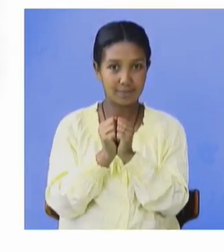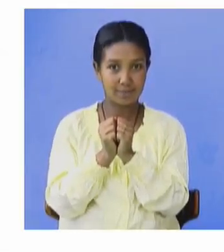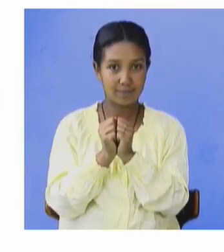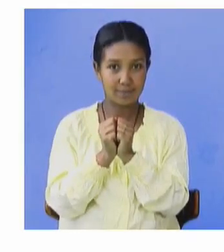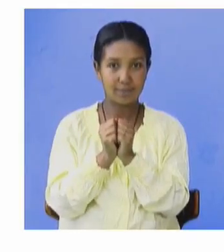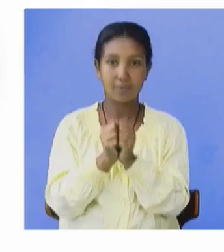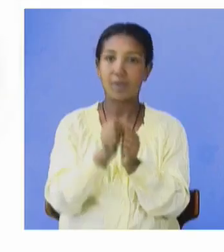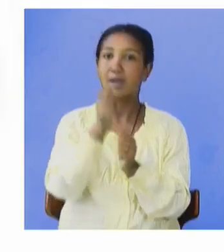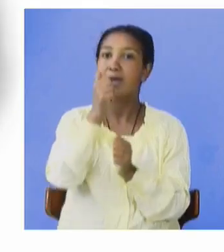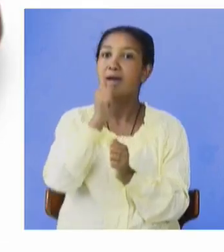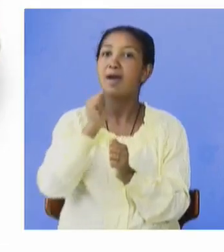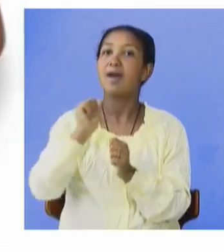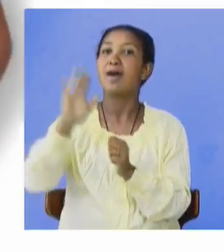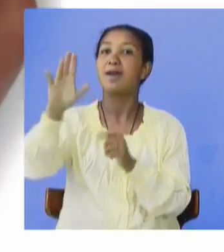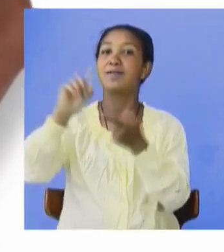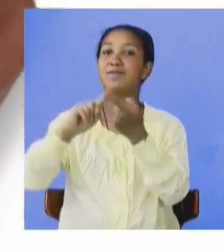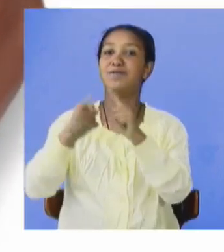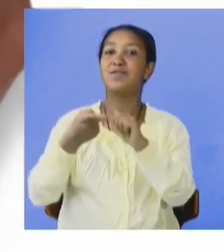her friends.